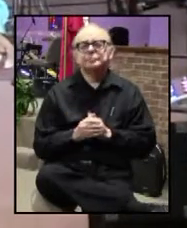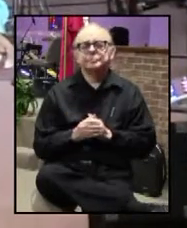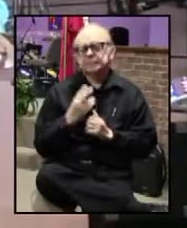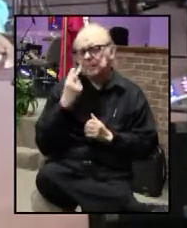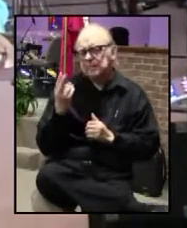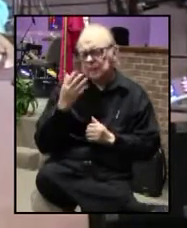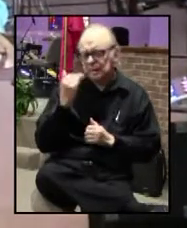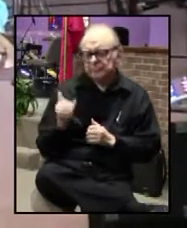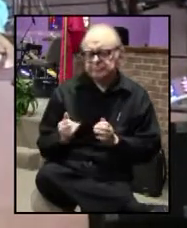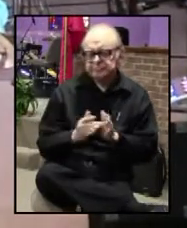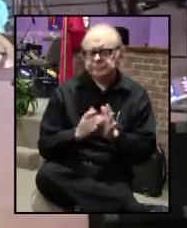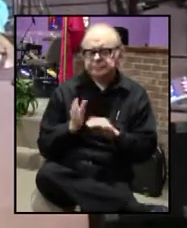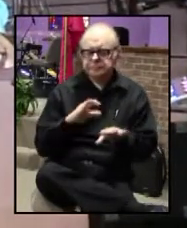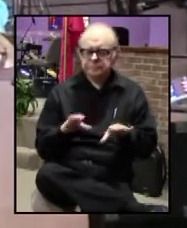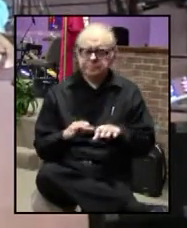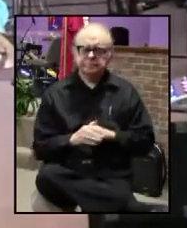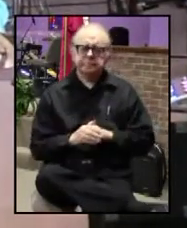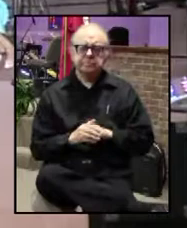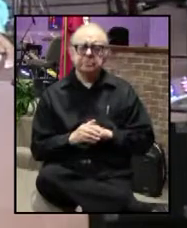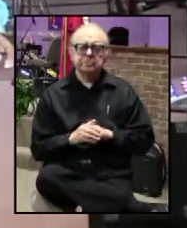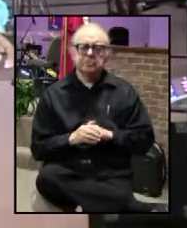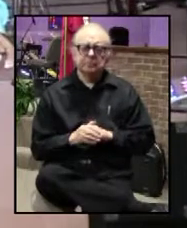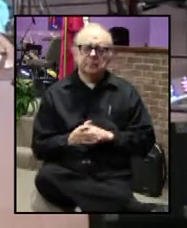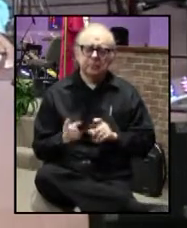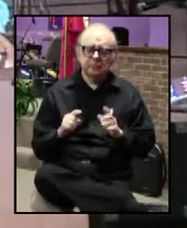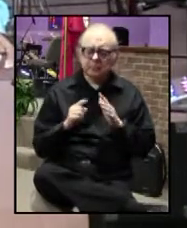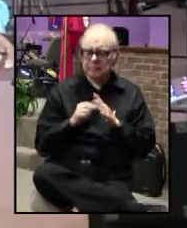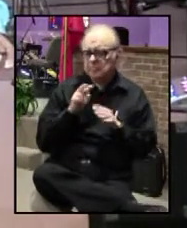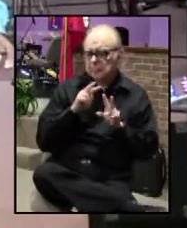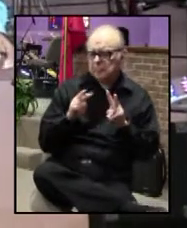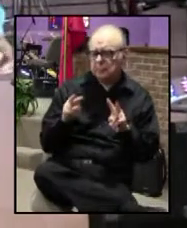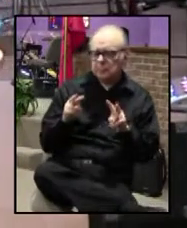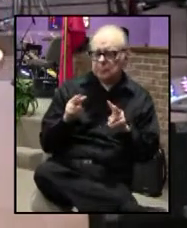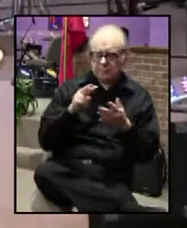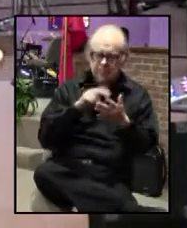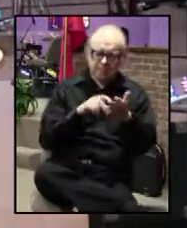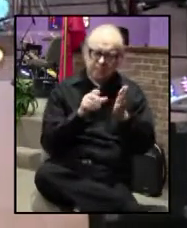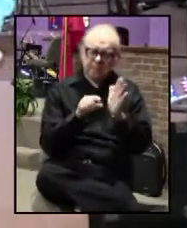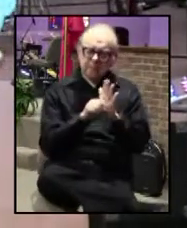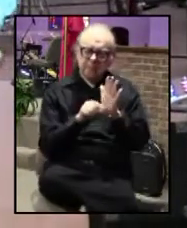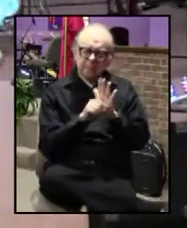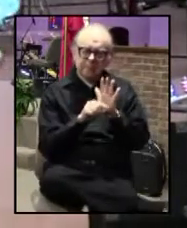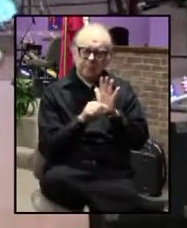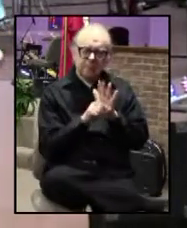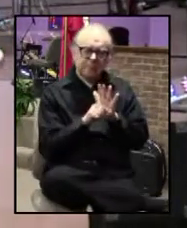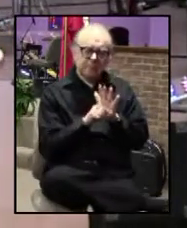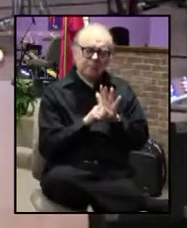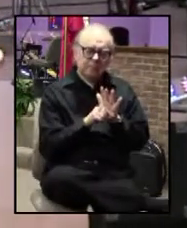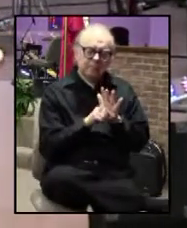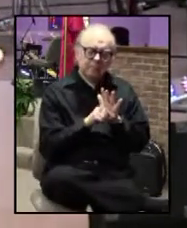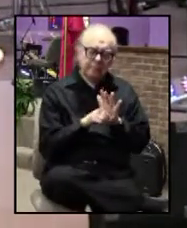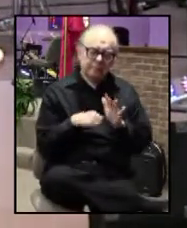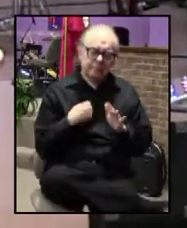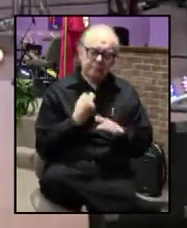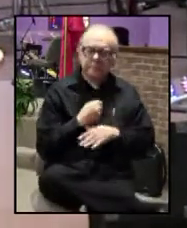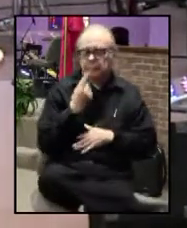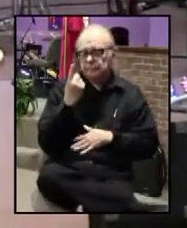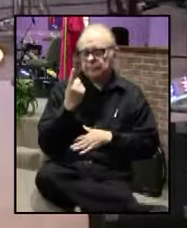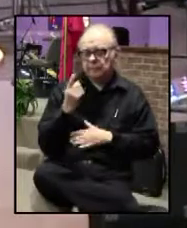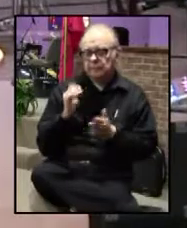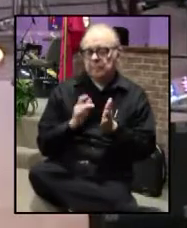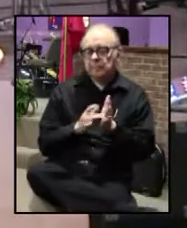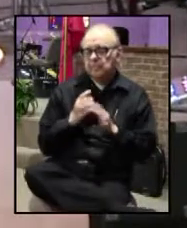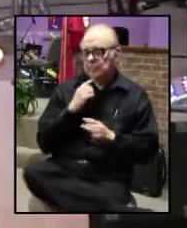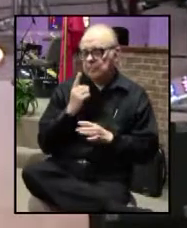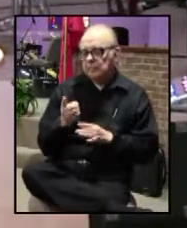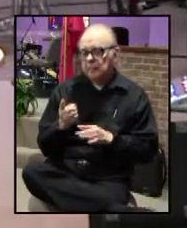You see, because what Jesus did, when we begin to look at these scriptures, we understand that he